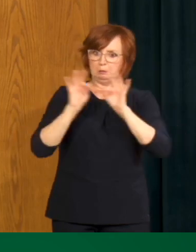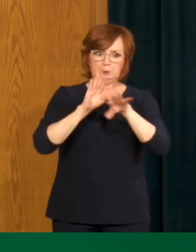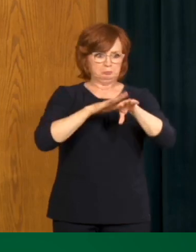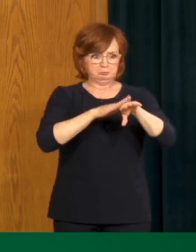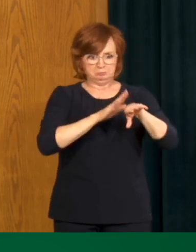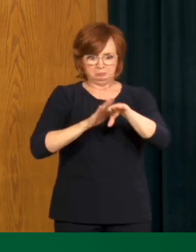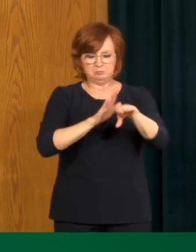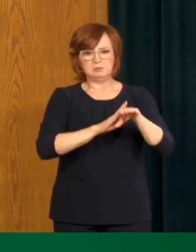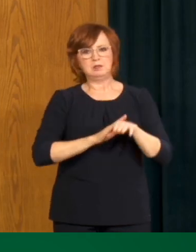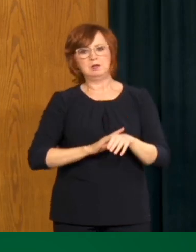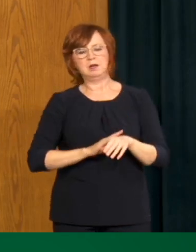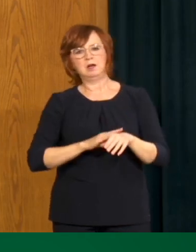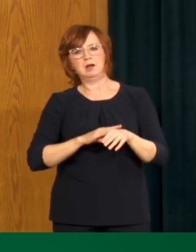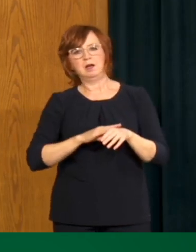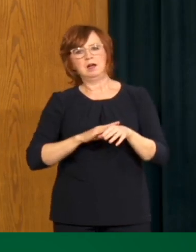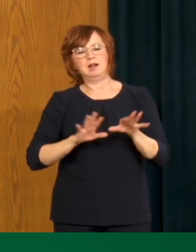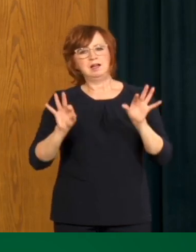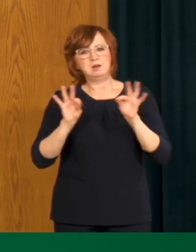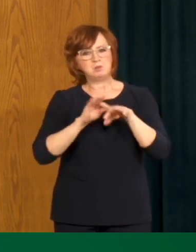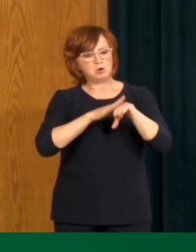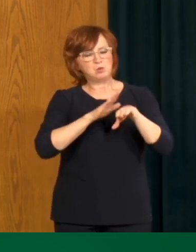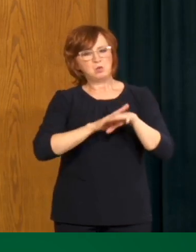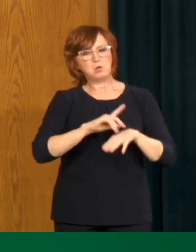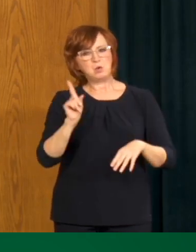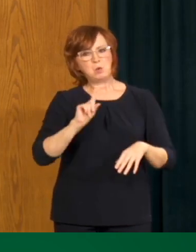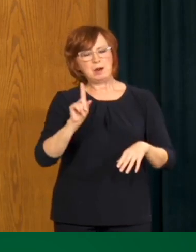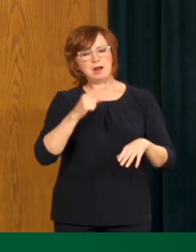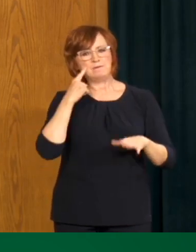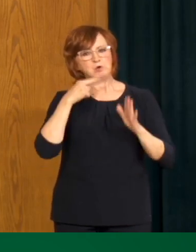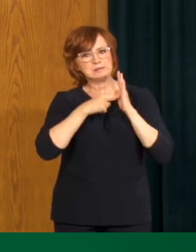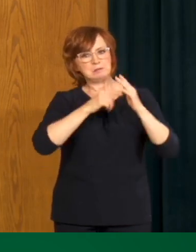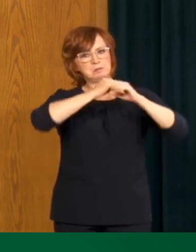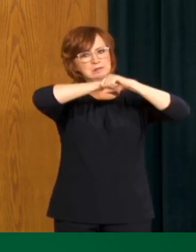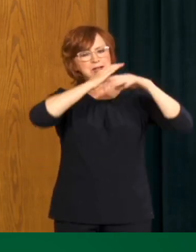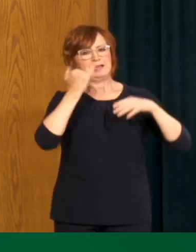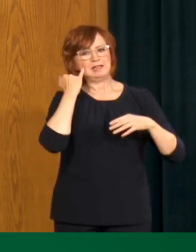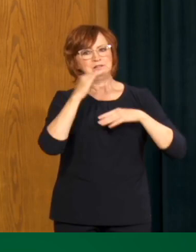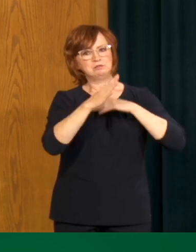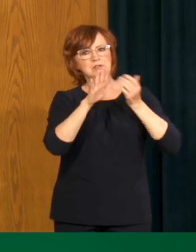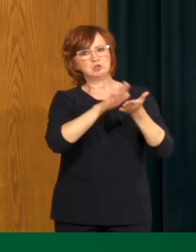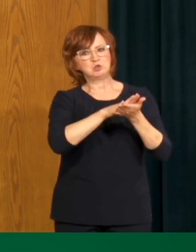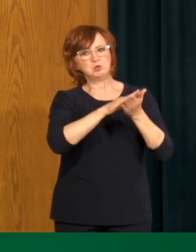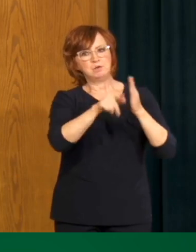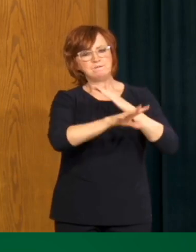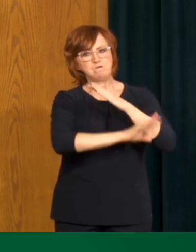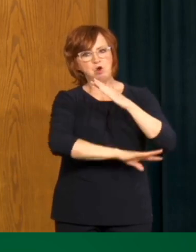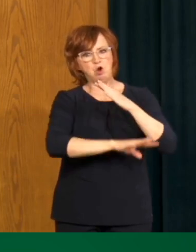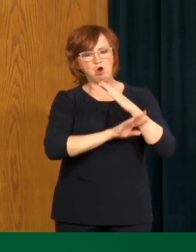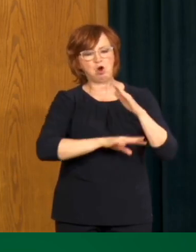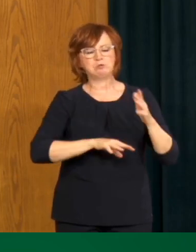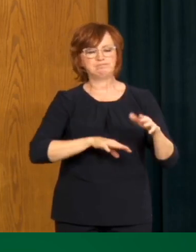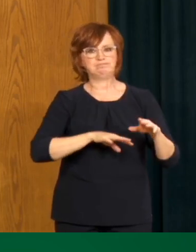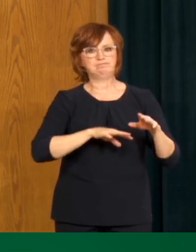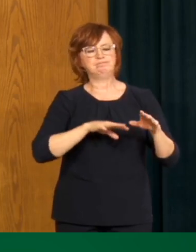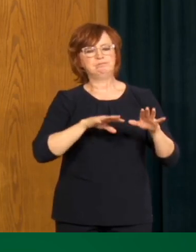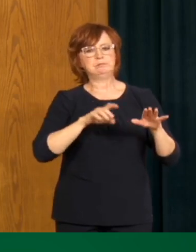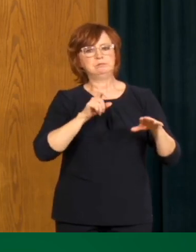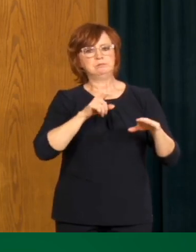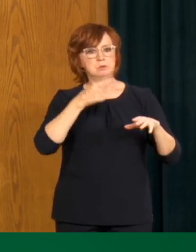for example, for school divisions or other settings where there's transmission linked to a certain